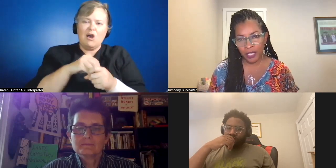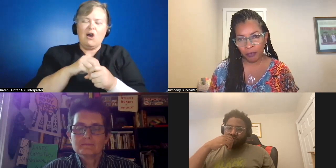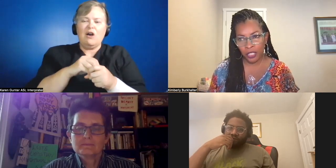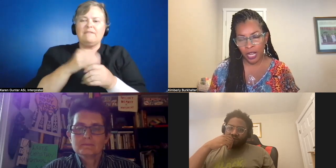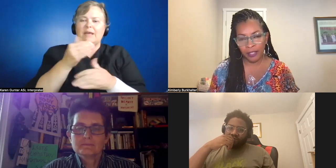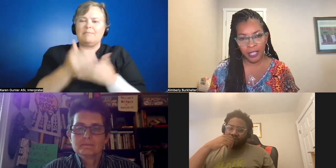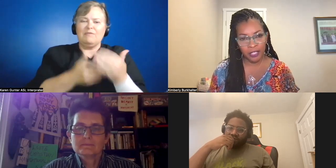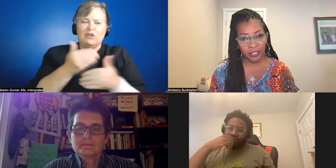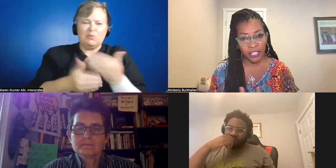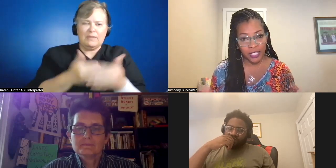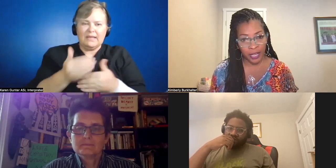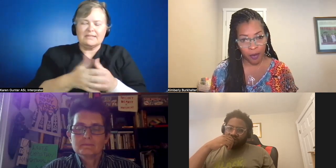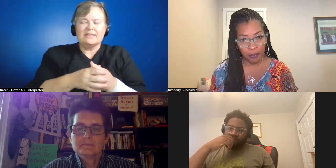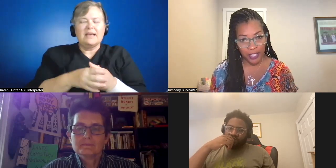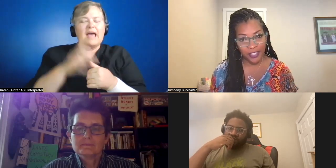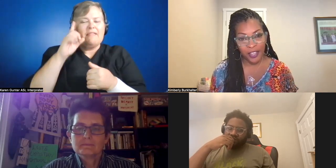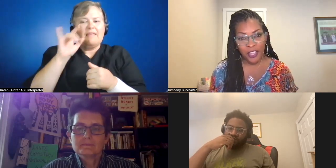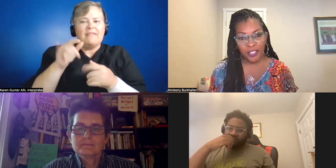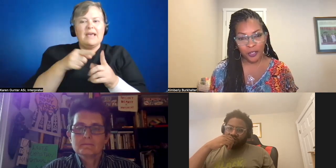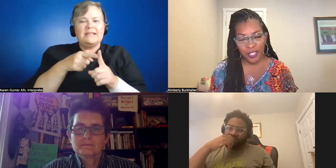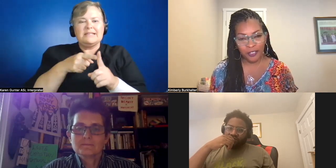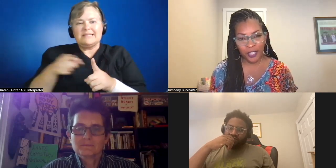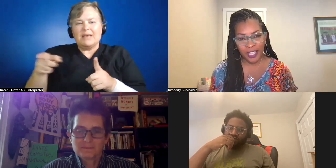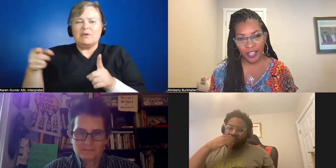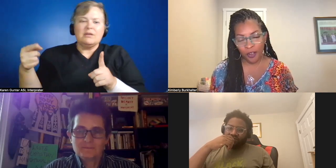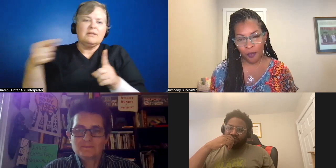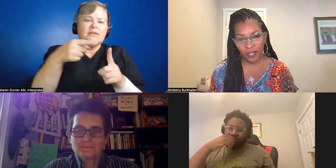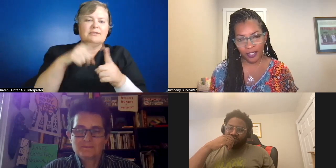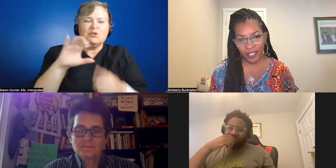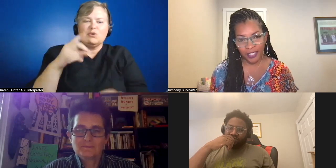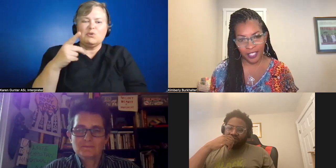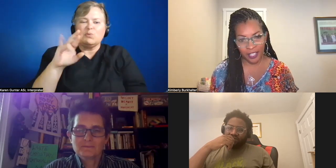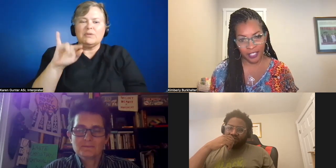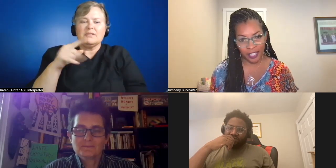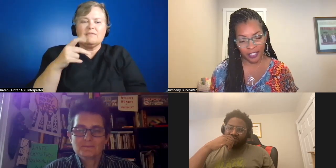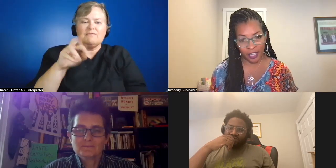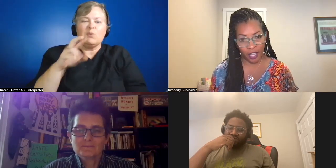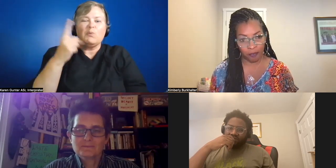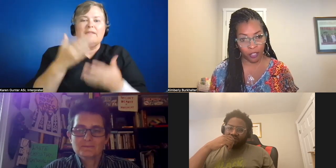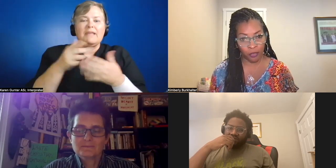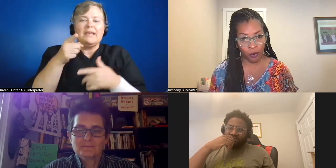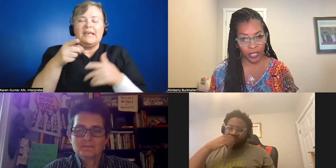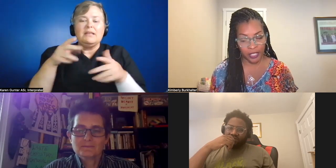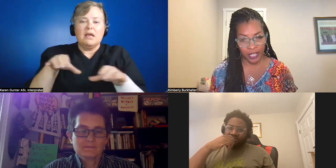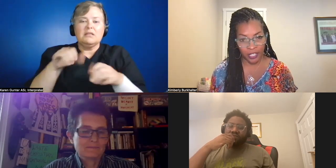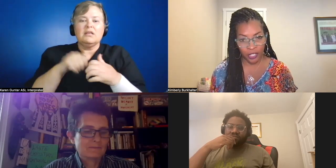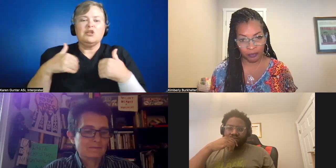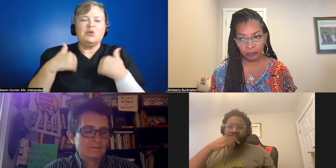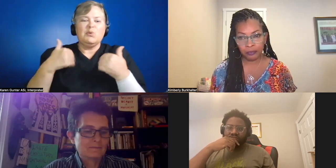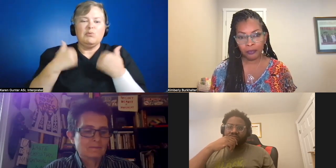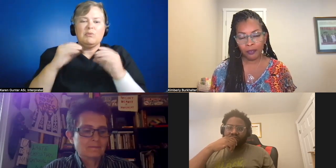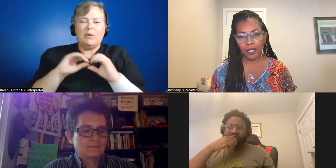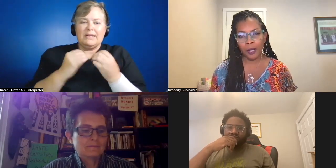through this, which I think is going to segue me to Christopher, because I know one of the things he does is youth